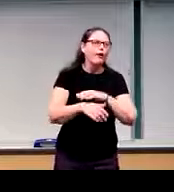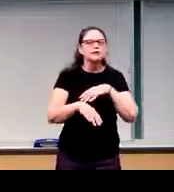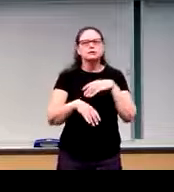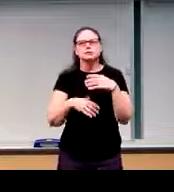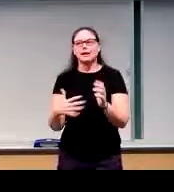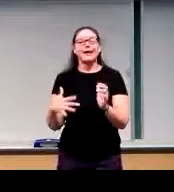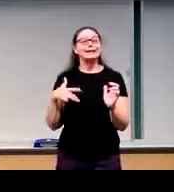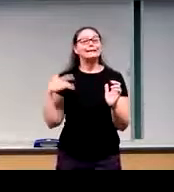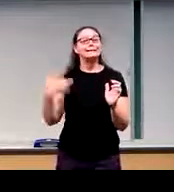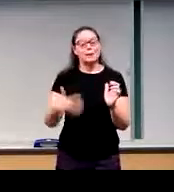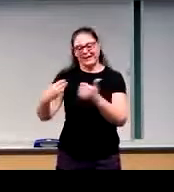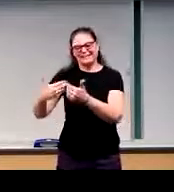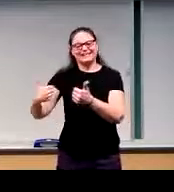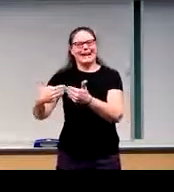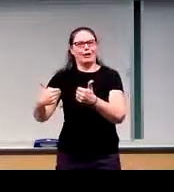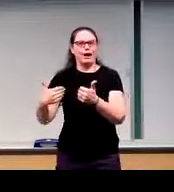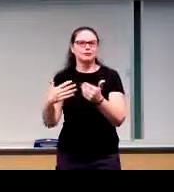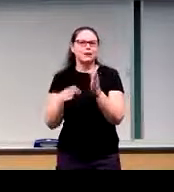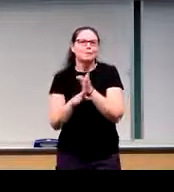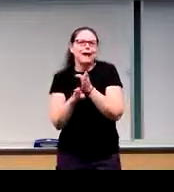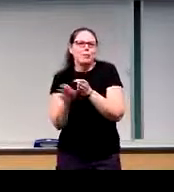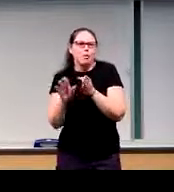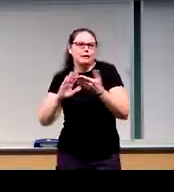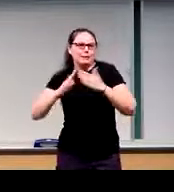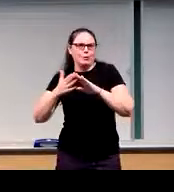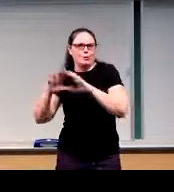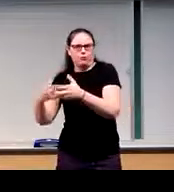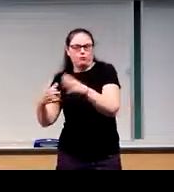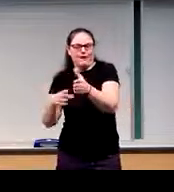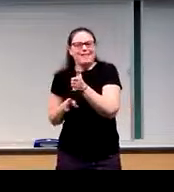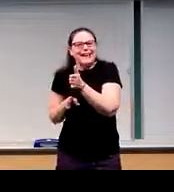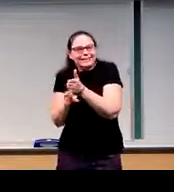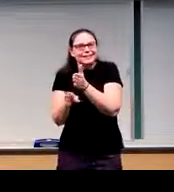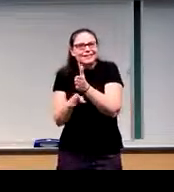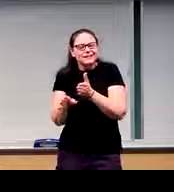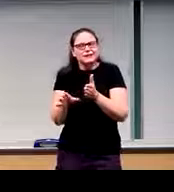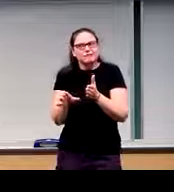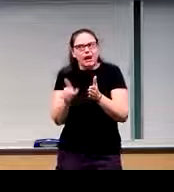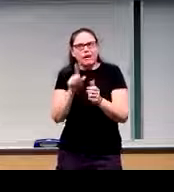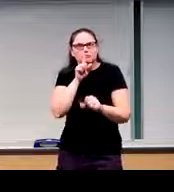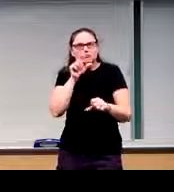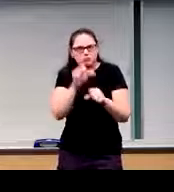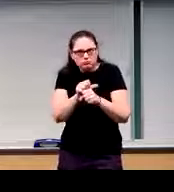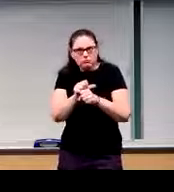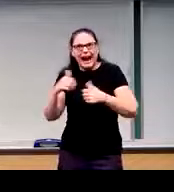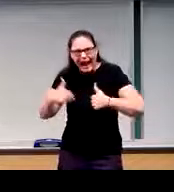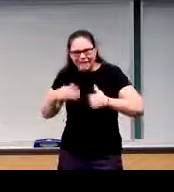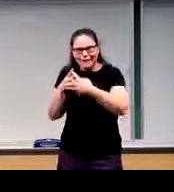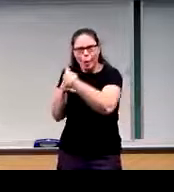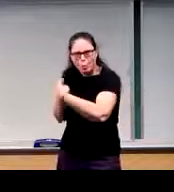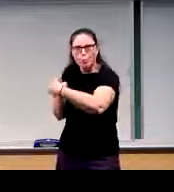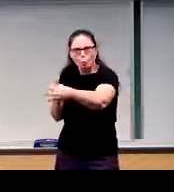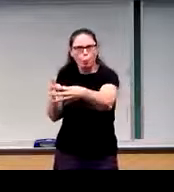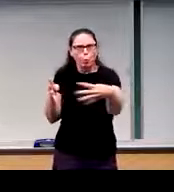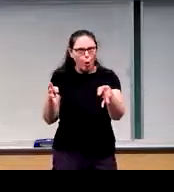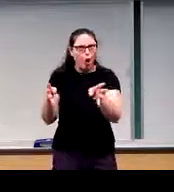primarily they segregate minority communities into literal physical spaces that have literal walls around them.